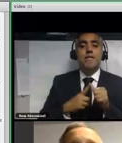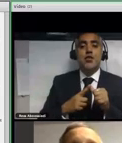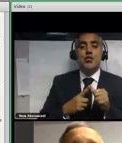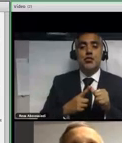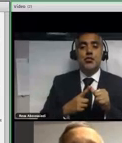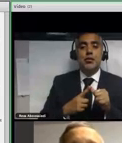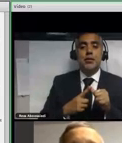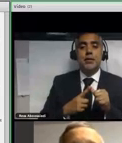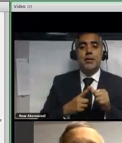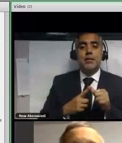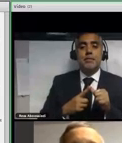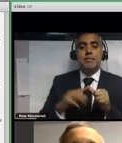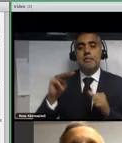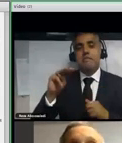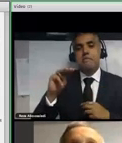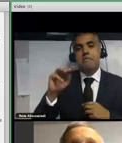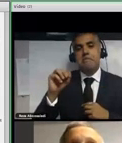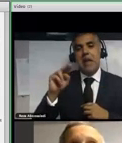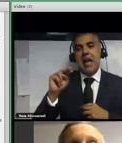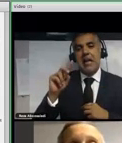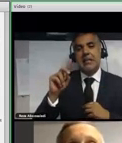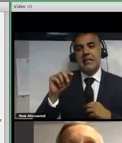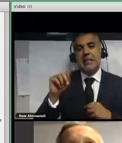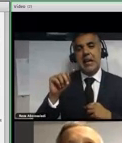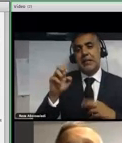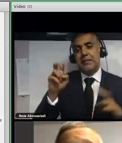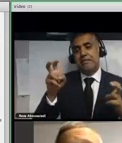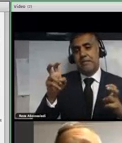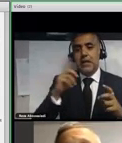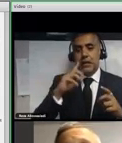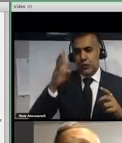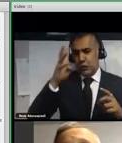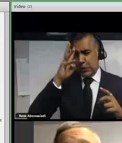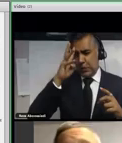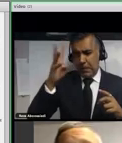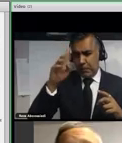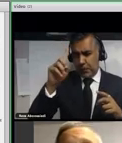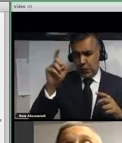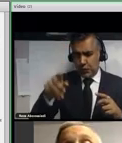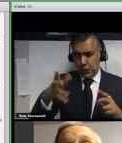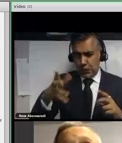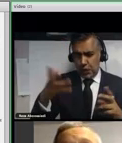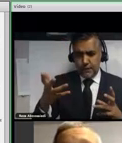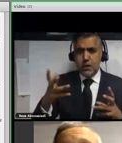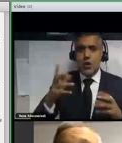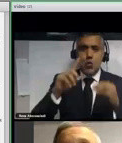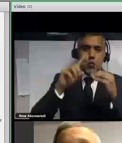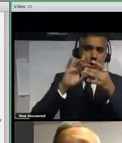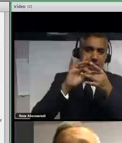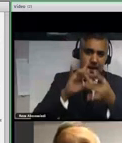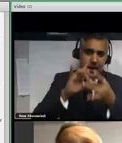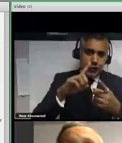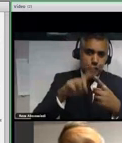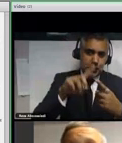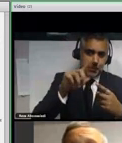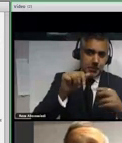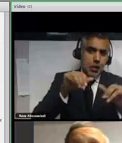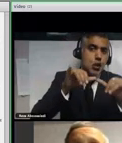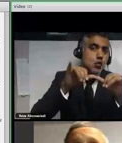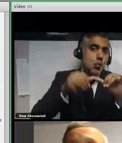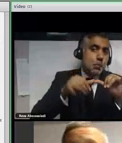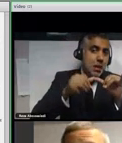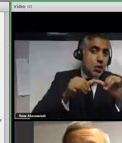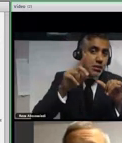mandate, or the first of the Washington Group, was to come up with a question of questions on disability to measure